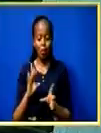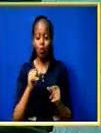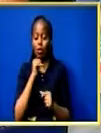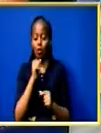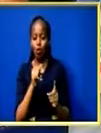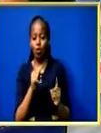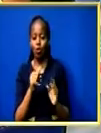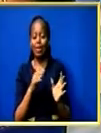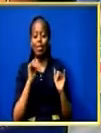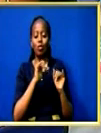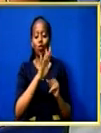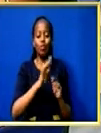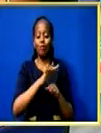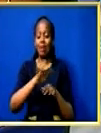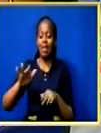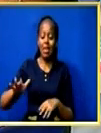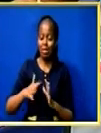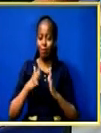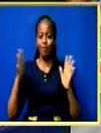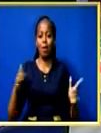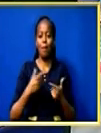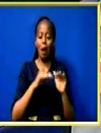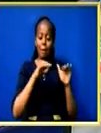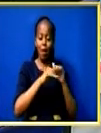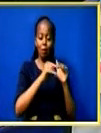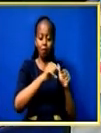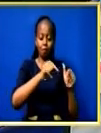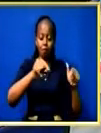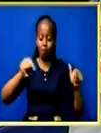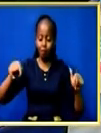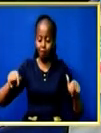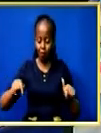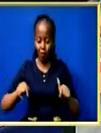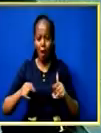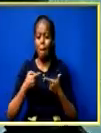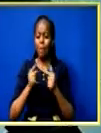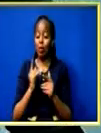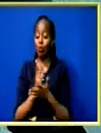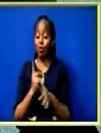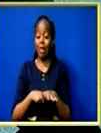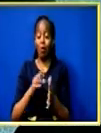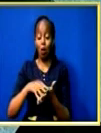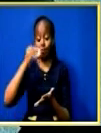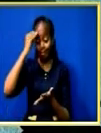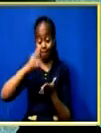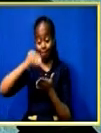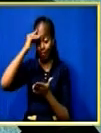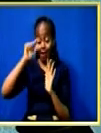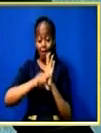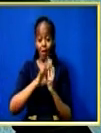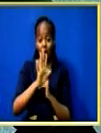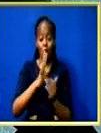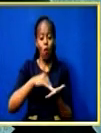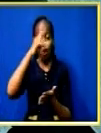occupy all the the space. You plant them over the edges. And so that actually, they're- now when we were studying in grade 5, we